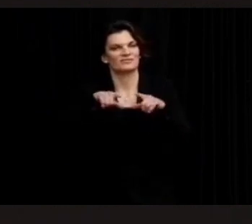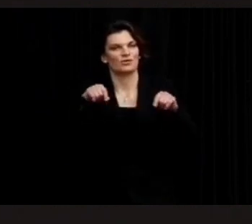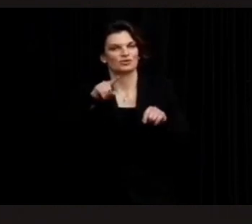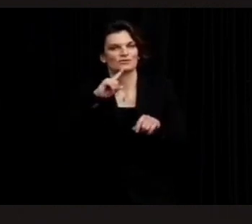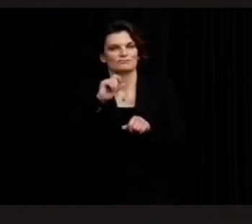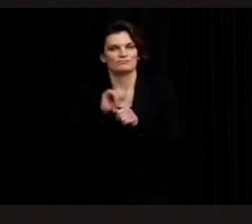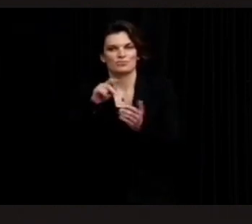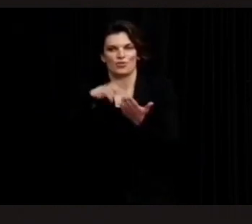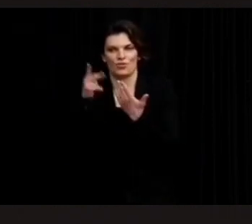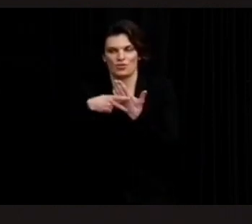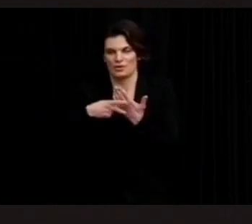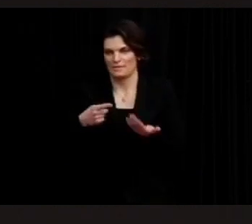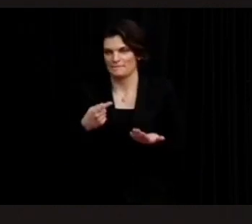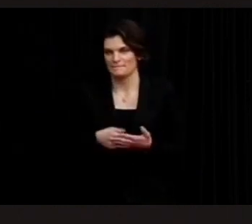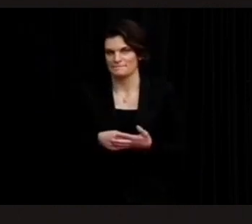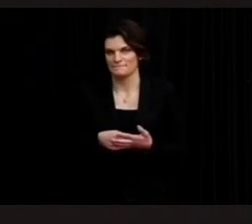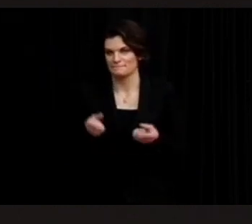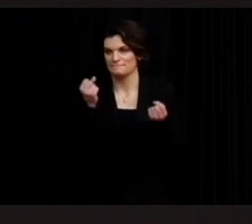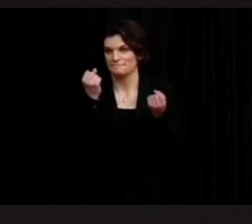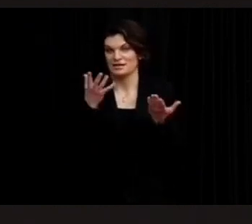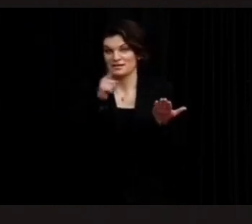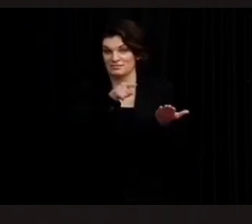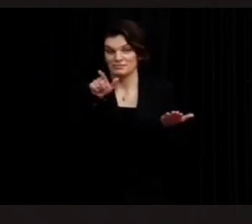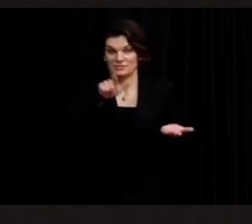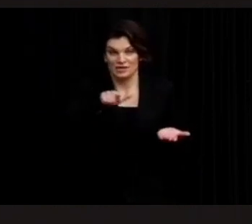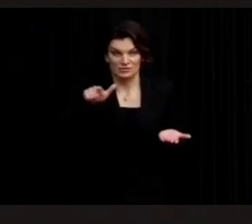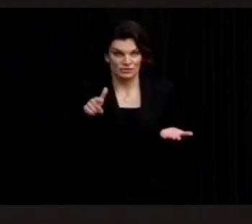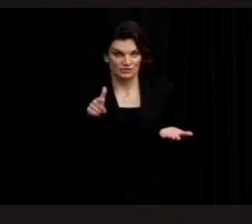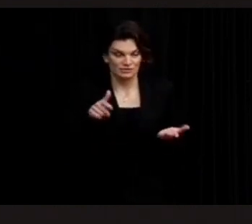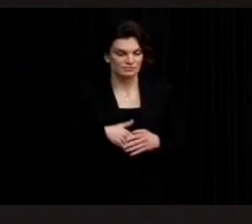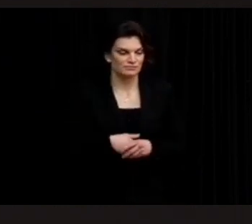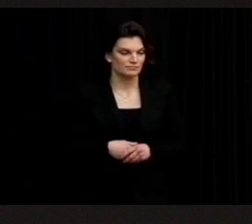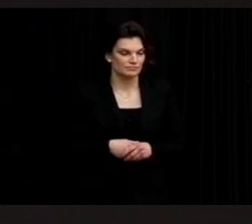couple, for example, many landlords, of course not